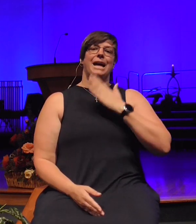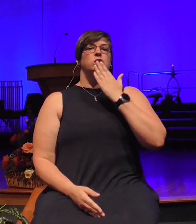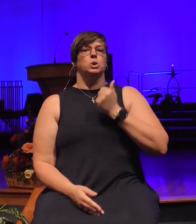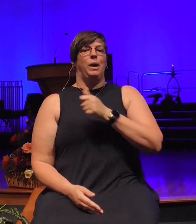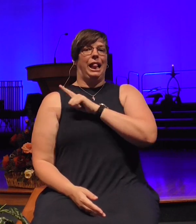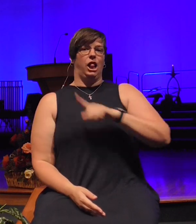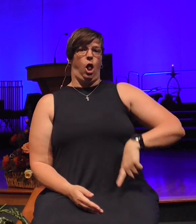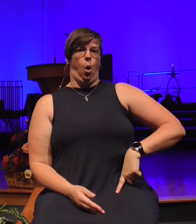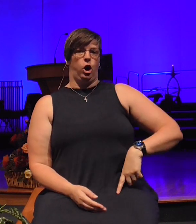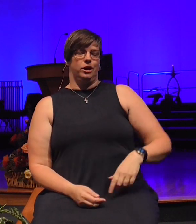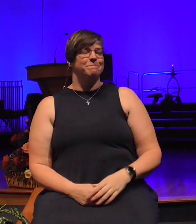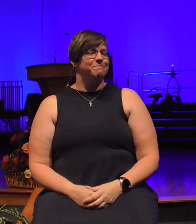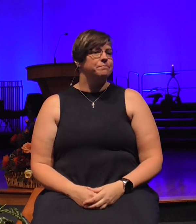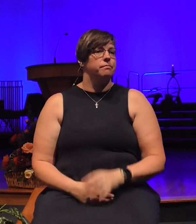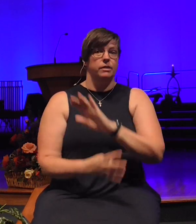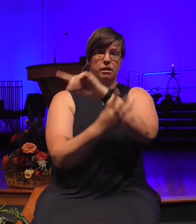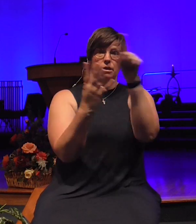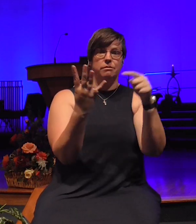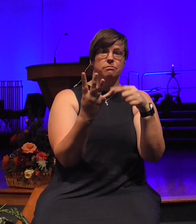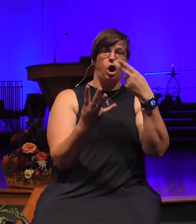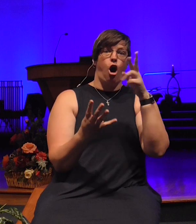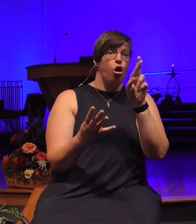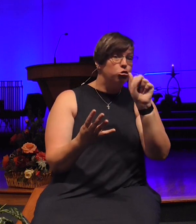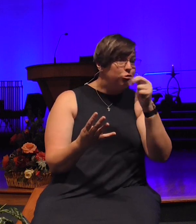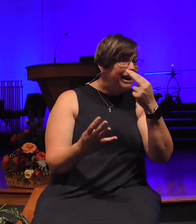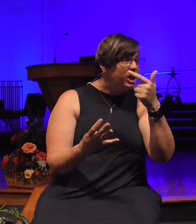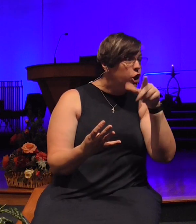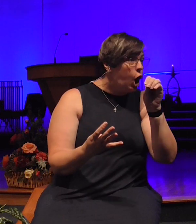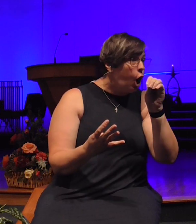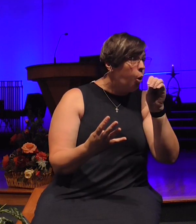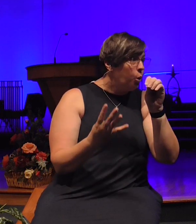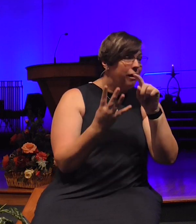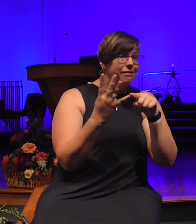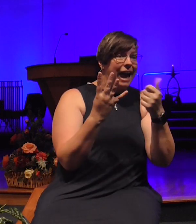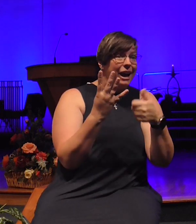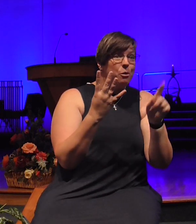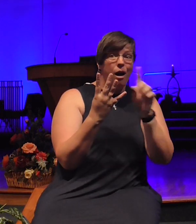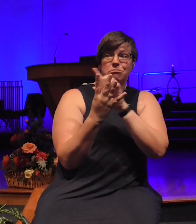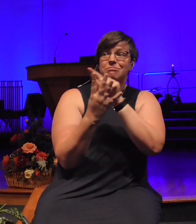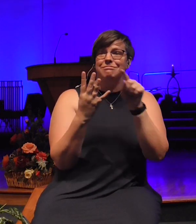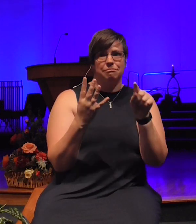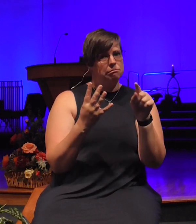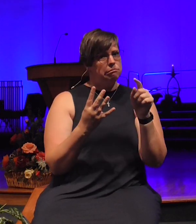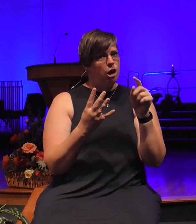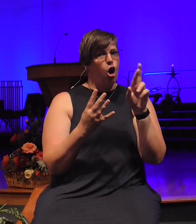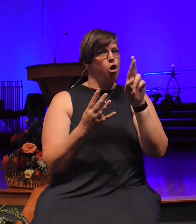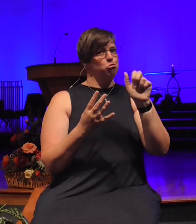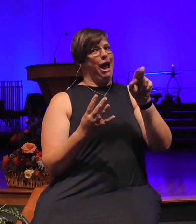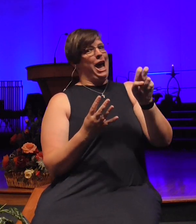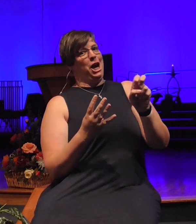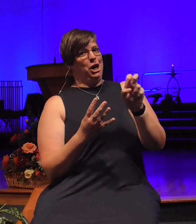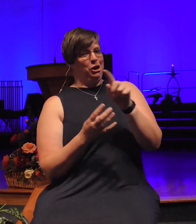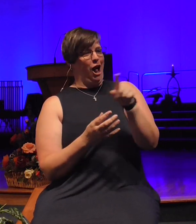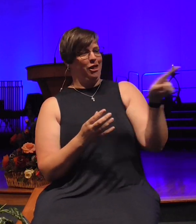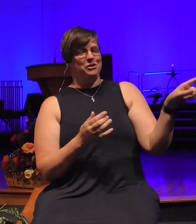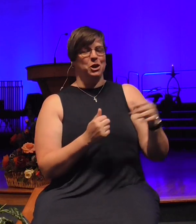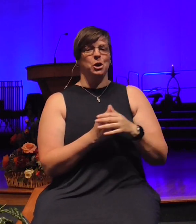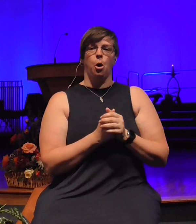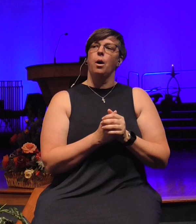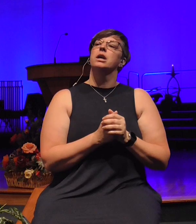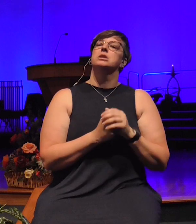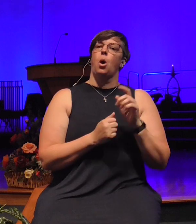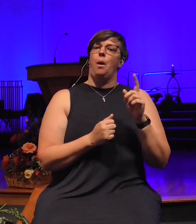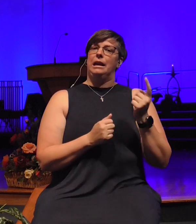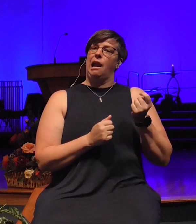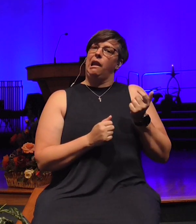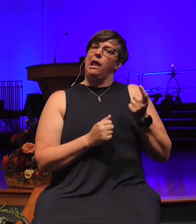Ringo people, the rare Ringo person, I need a little bit of an out on this one. But Ringo,